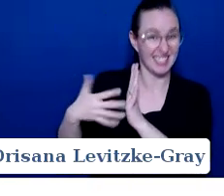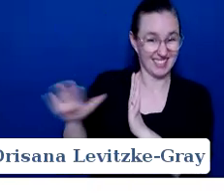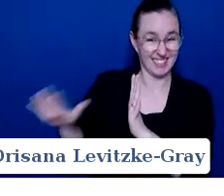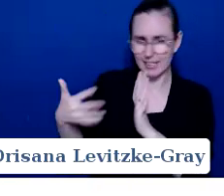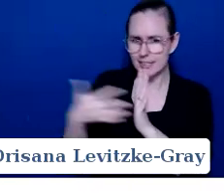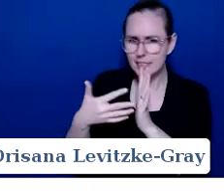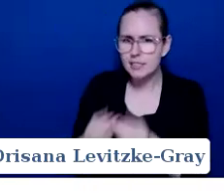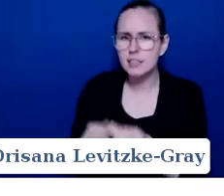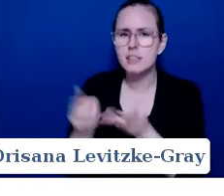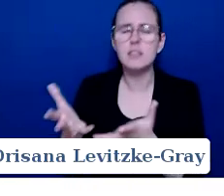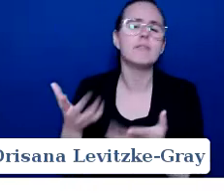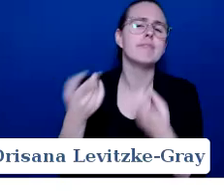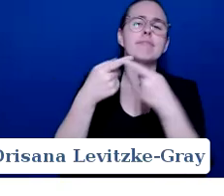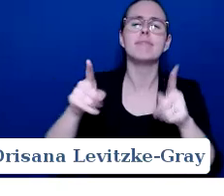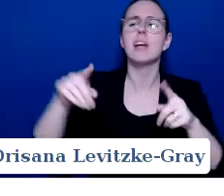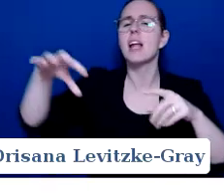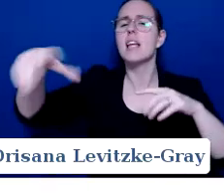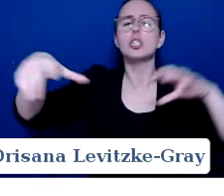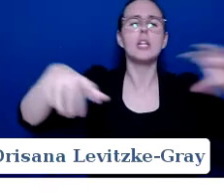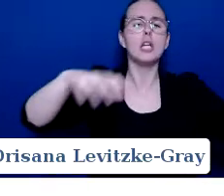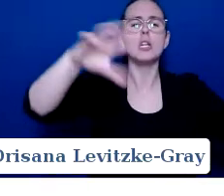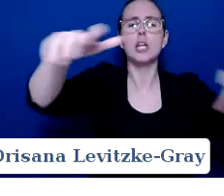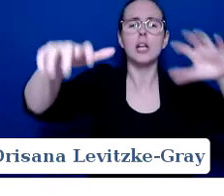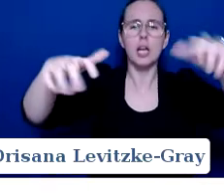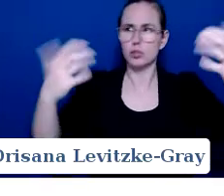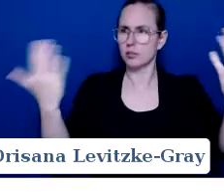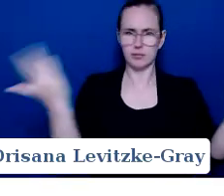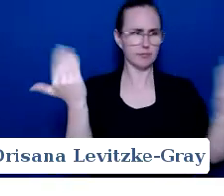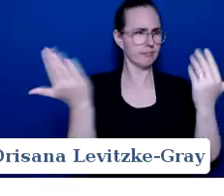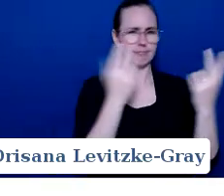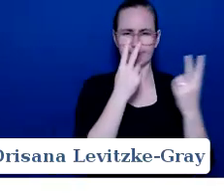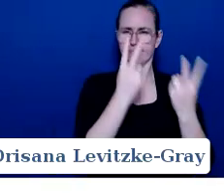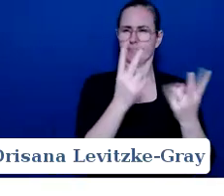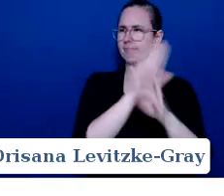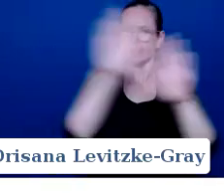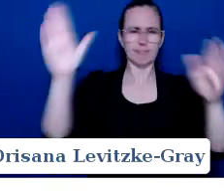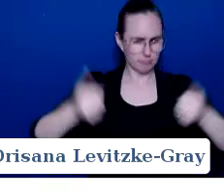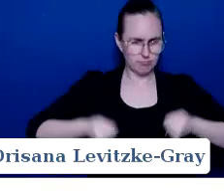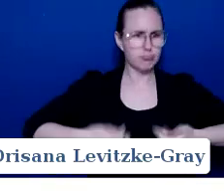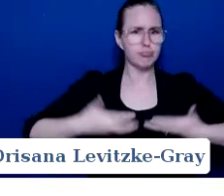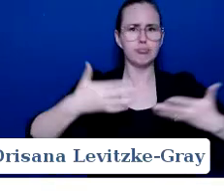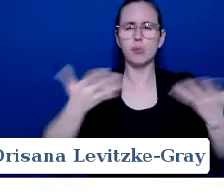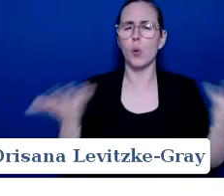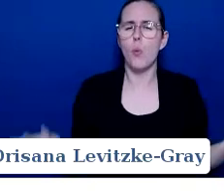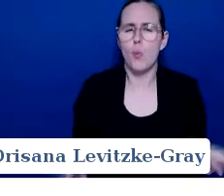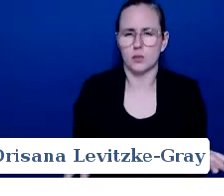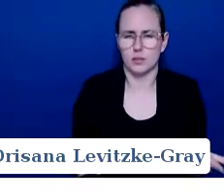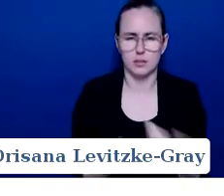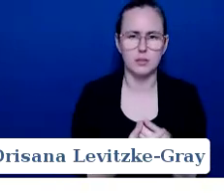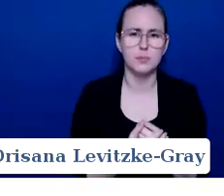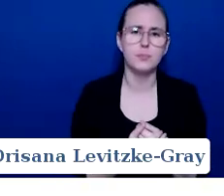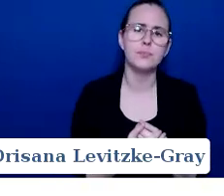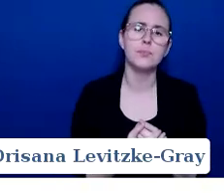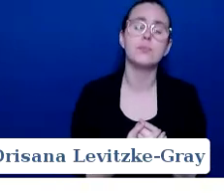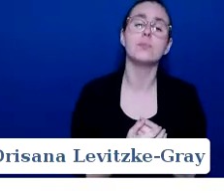the country where we were working, and how this information can be very important for raise awareness about the number of persons with disability